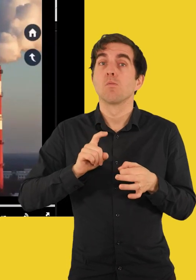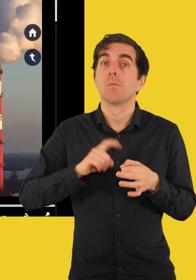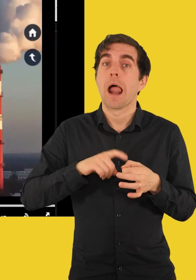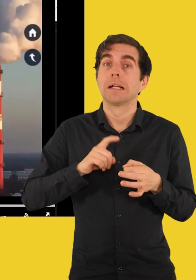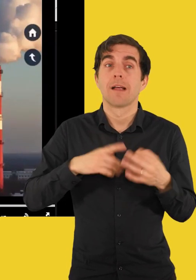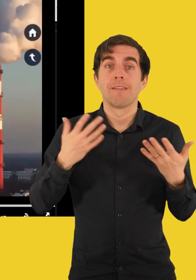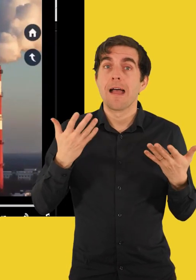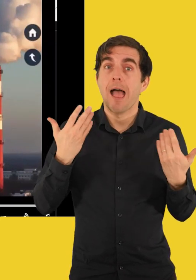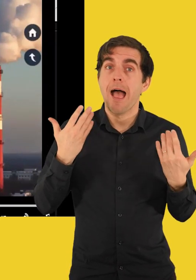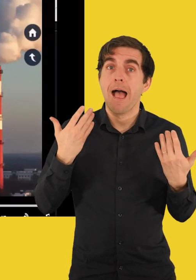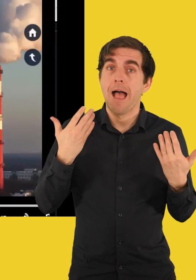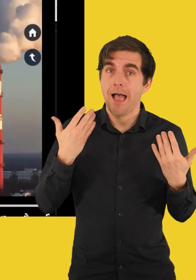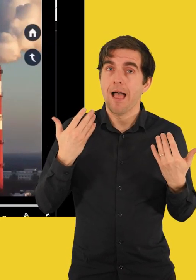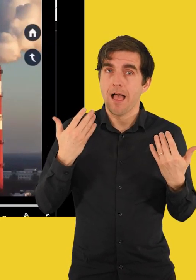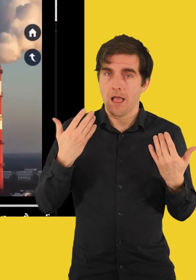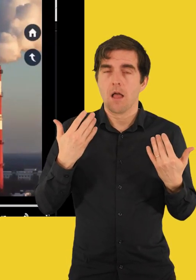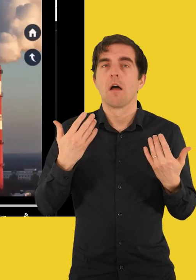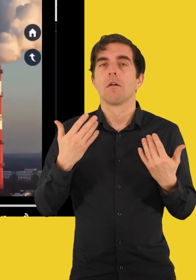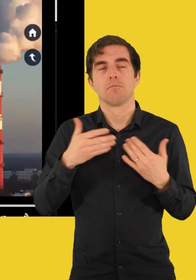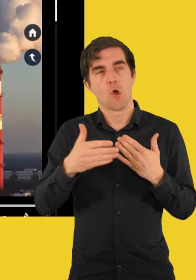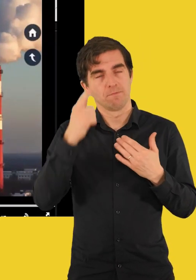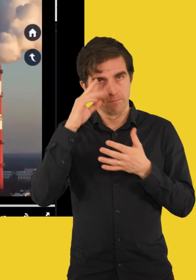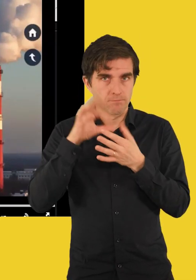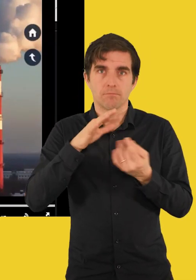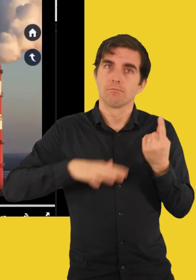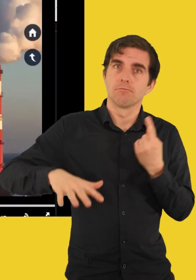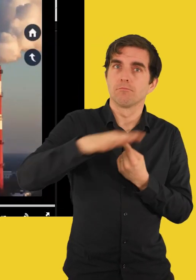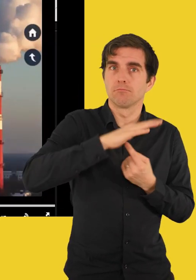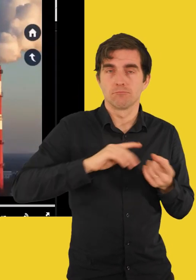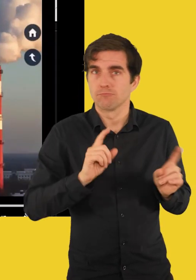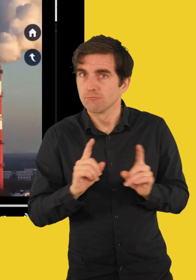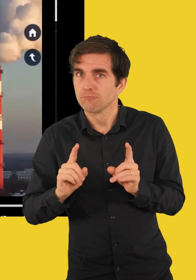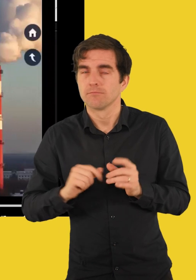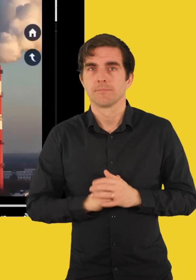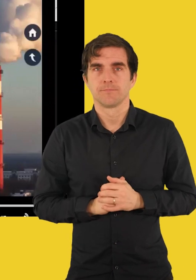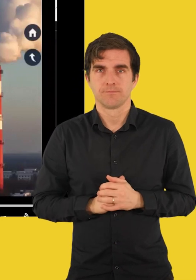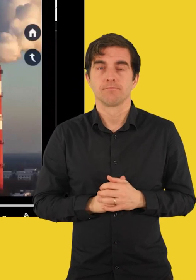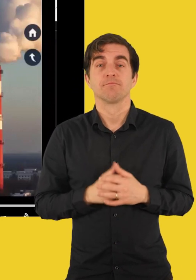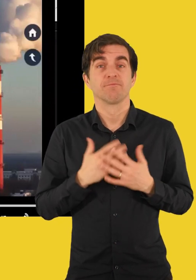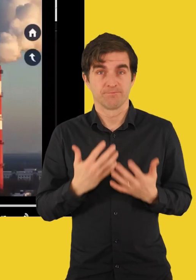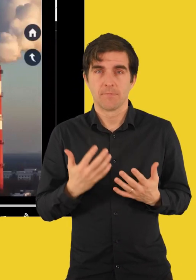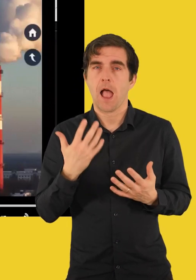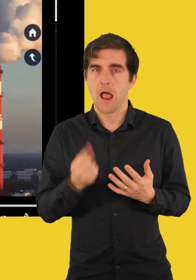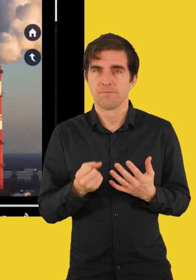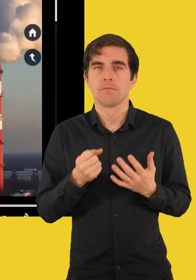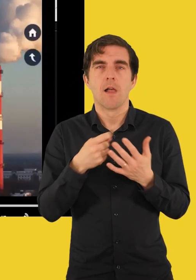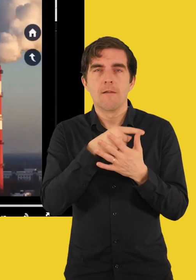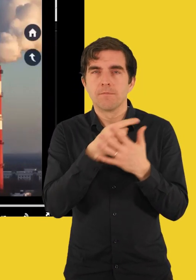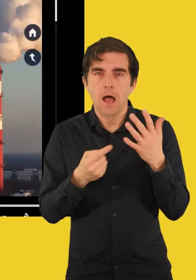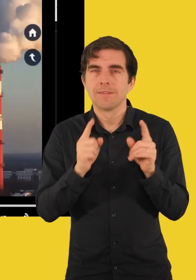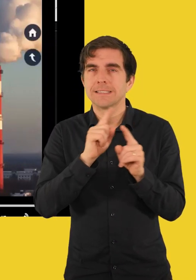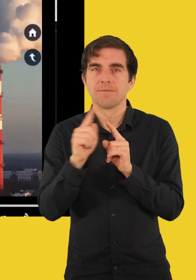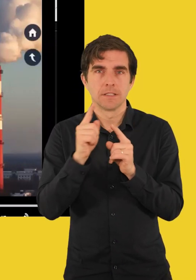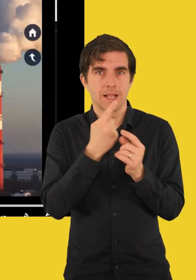the quality of air, in the local ecological lens. And you can see like here, we have